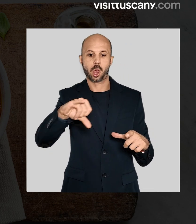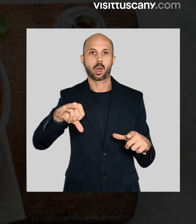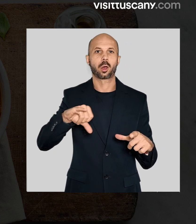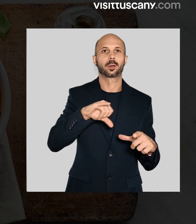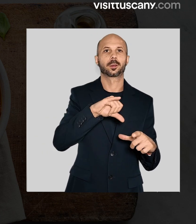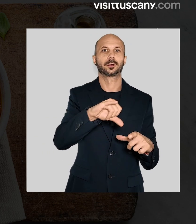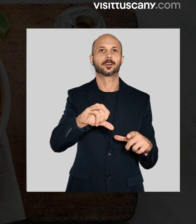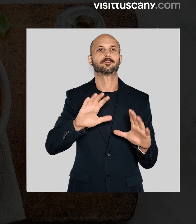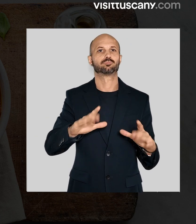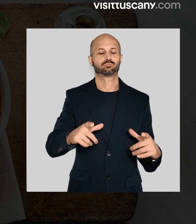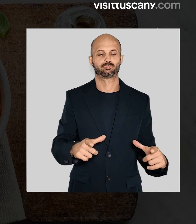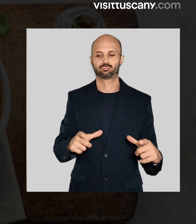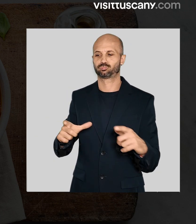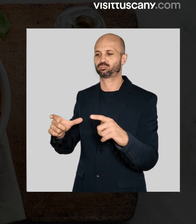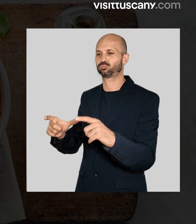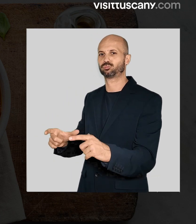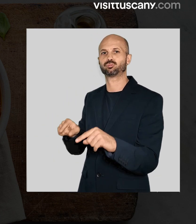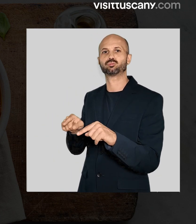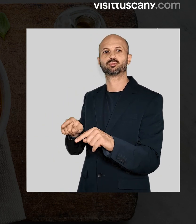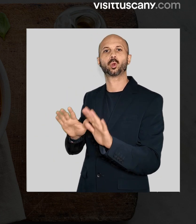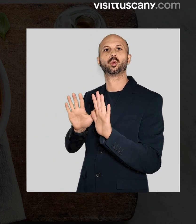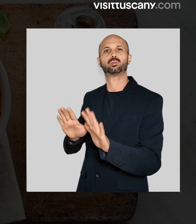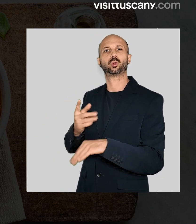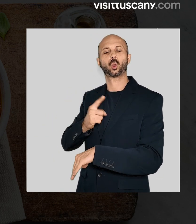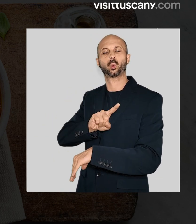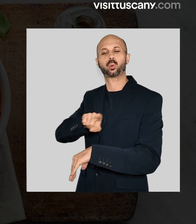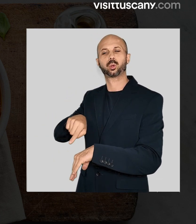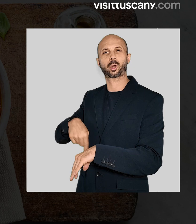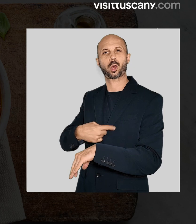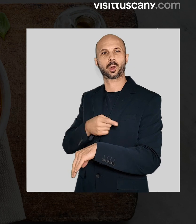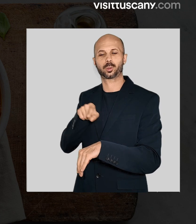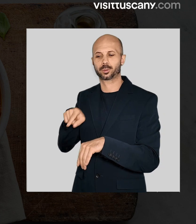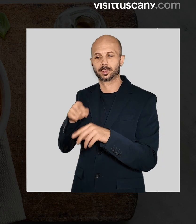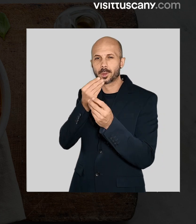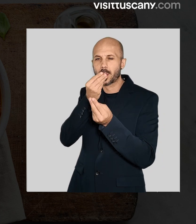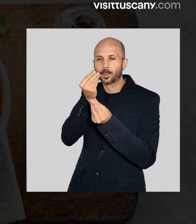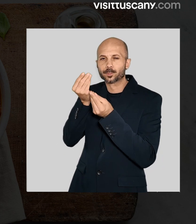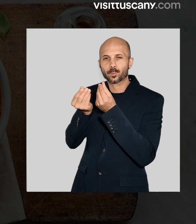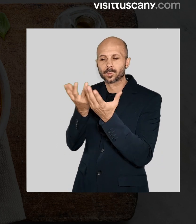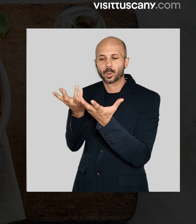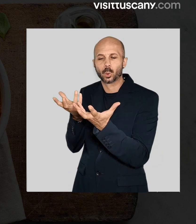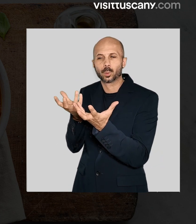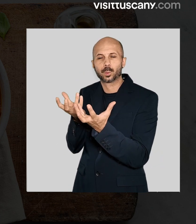Turn off the heat, add the basil leaves and some more extra virgin olive oil.